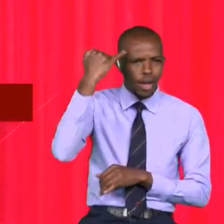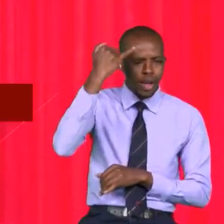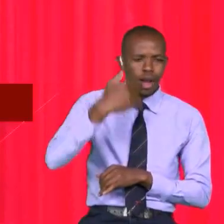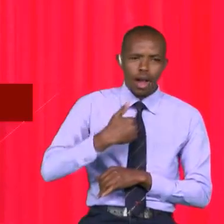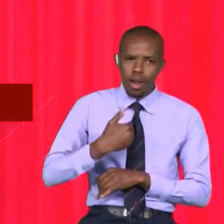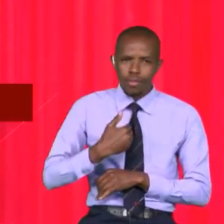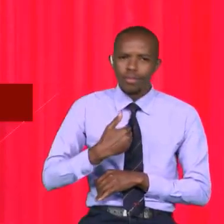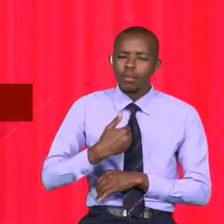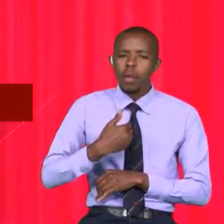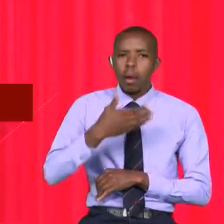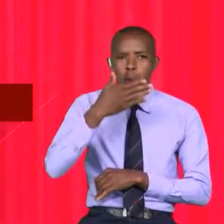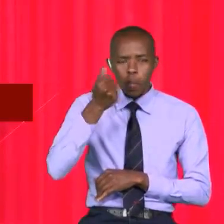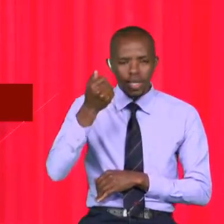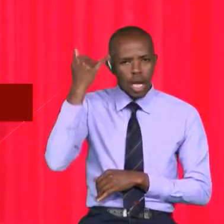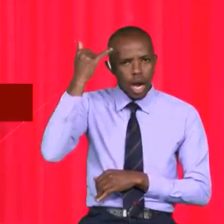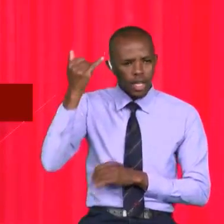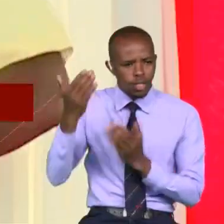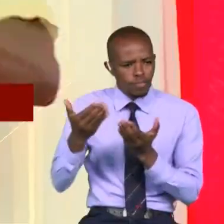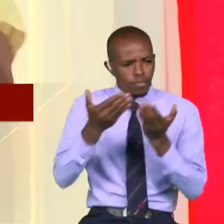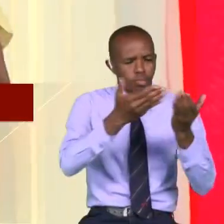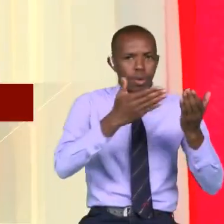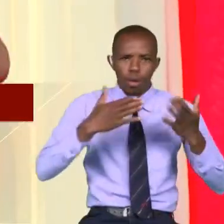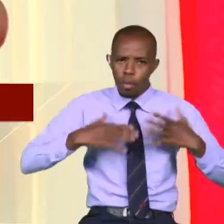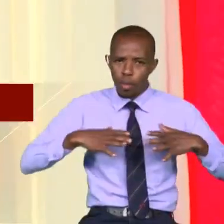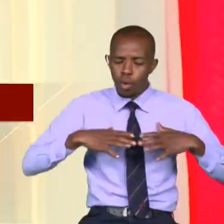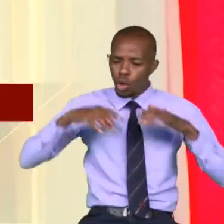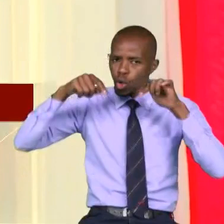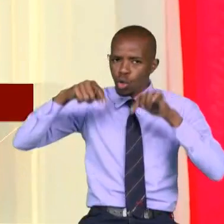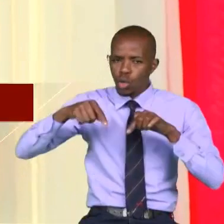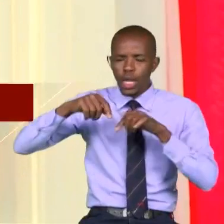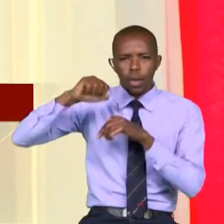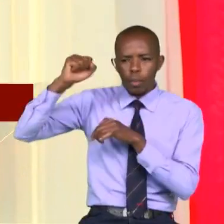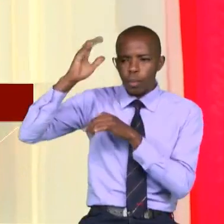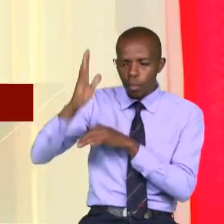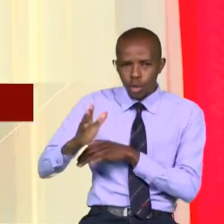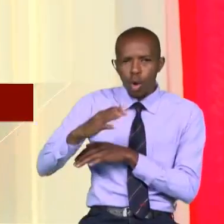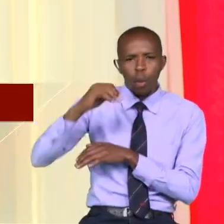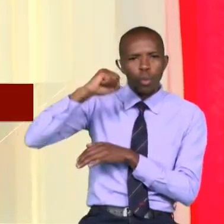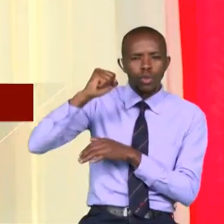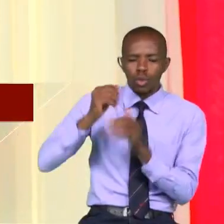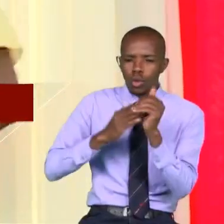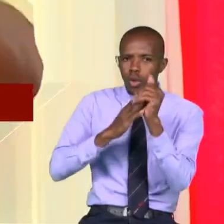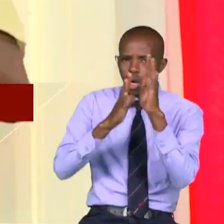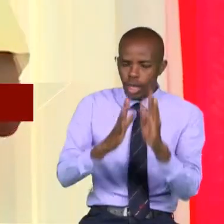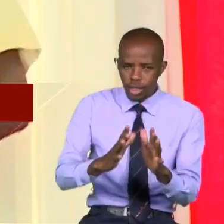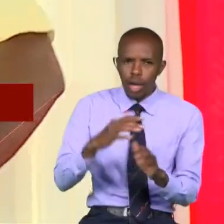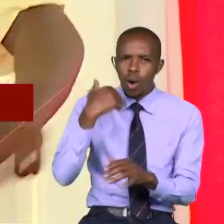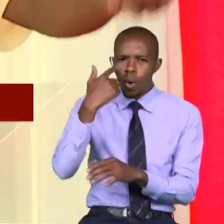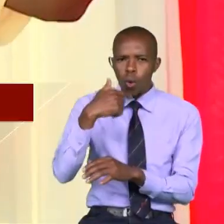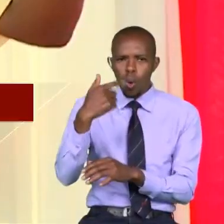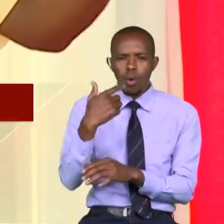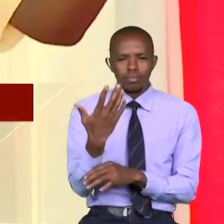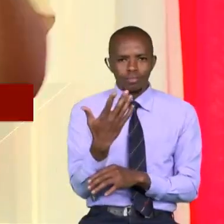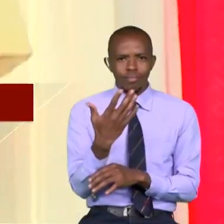let them bring their ideas to the people. But today, any politician or any political leader who is seen to be